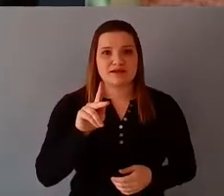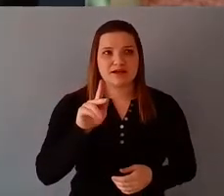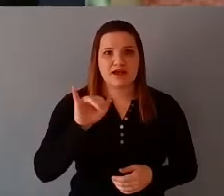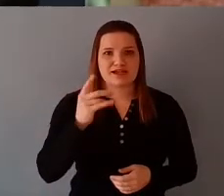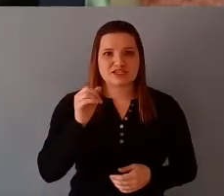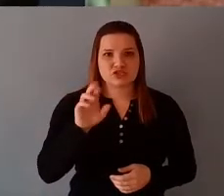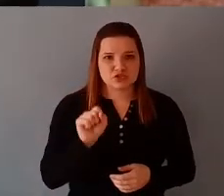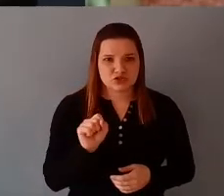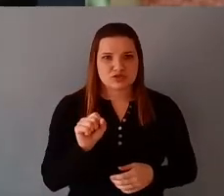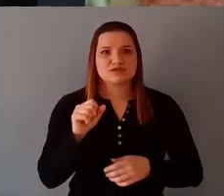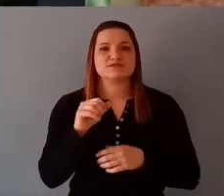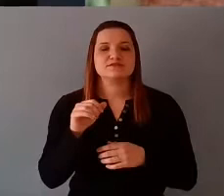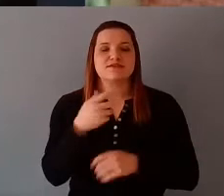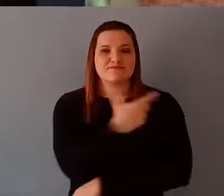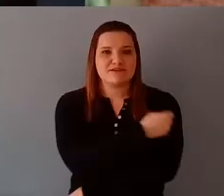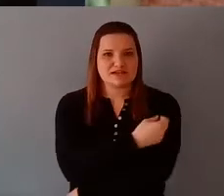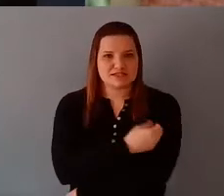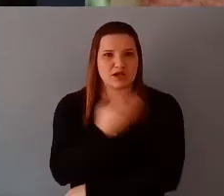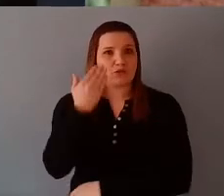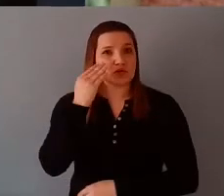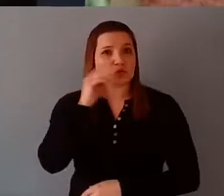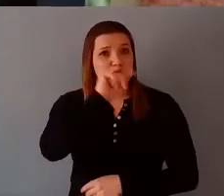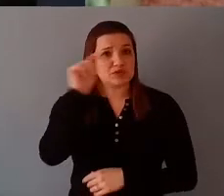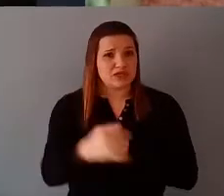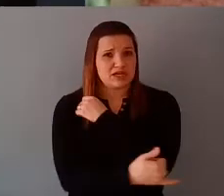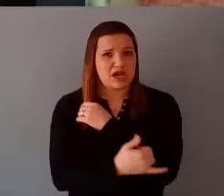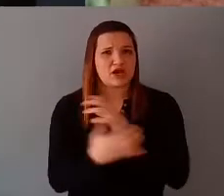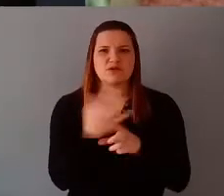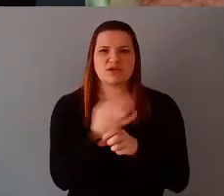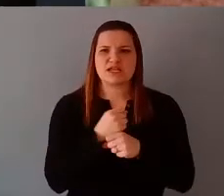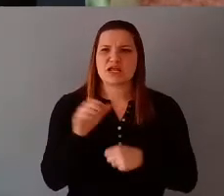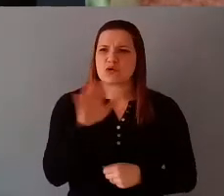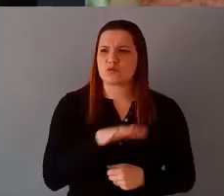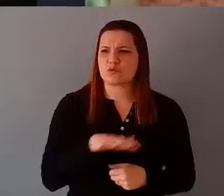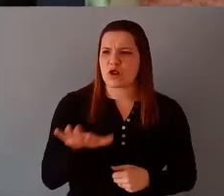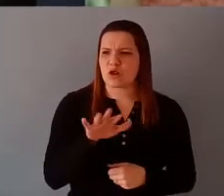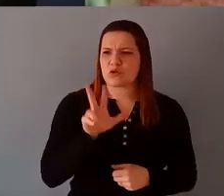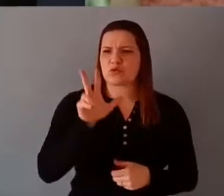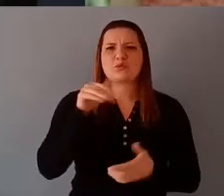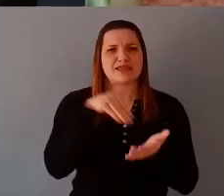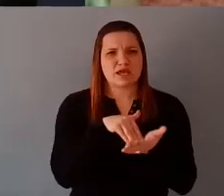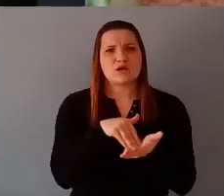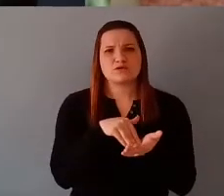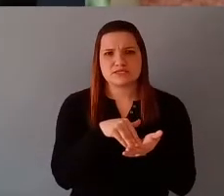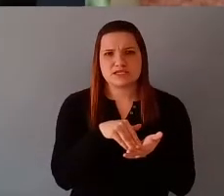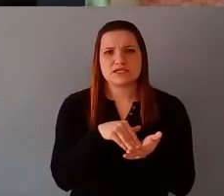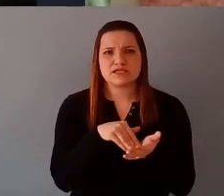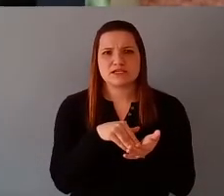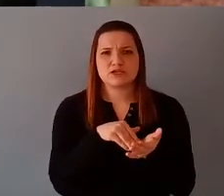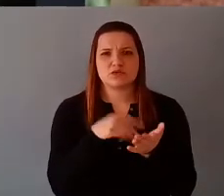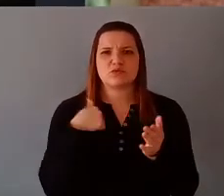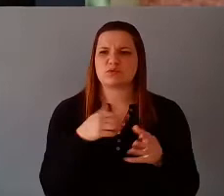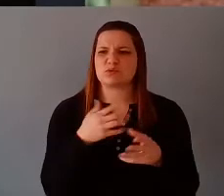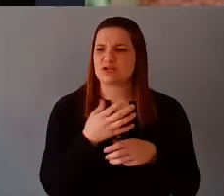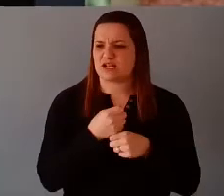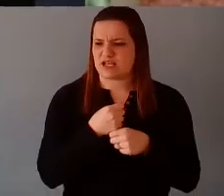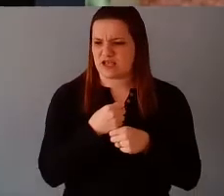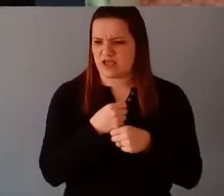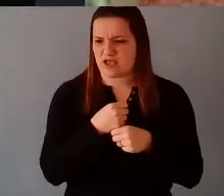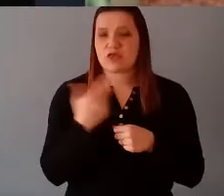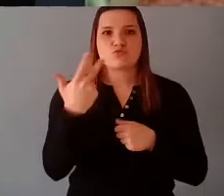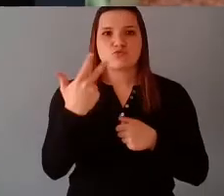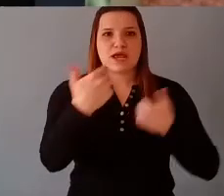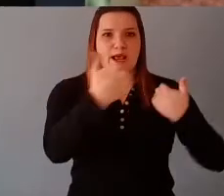vaccine, and we knew that Tulare County was going to get somewhere around 3,000. We were going to get 3